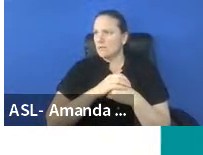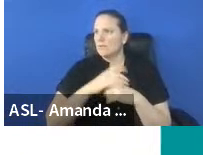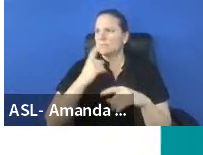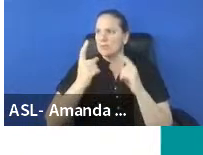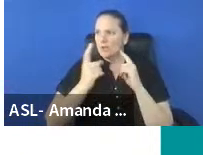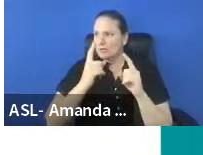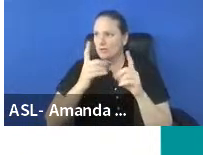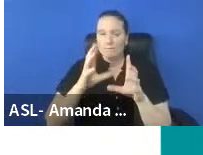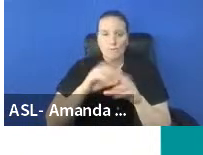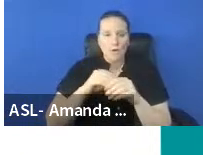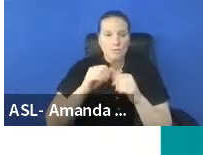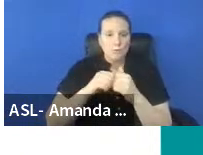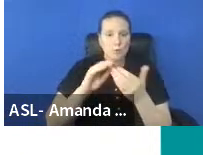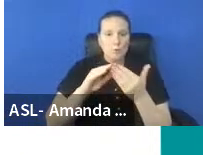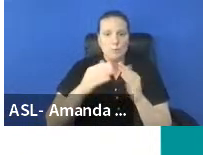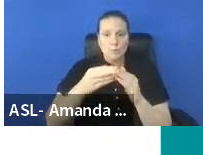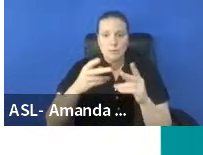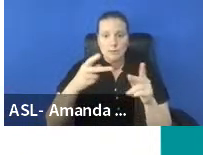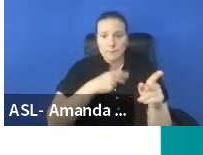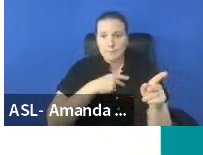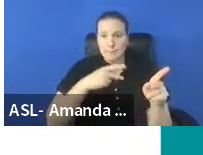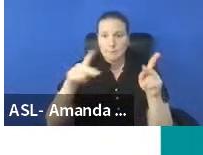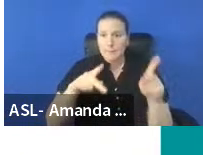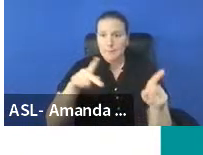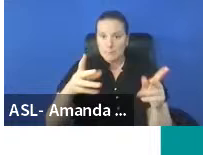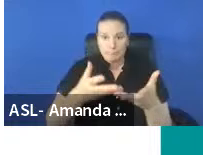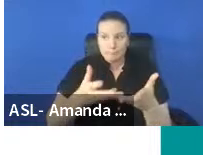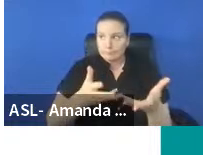and engaging with community members.